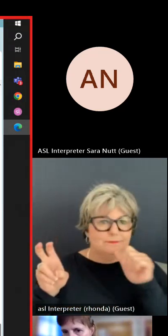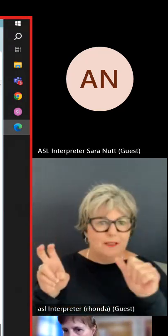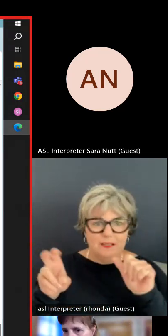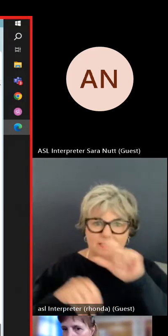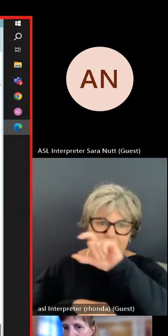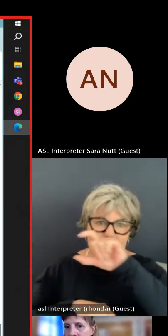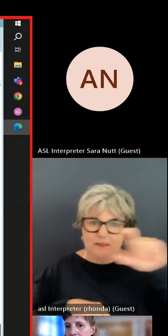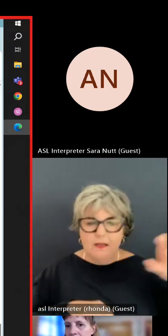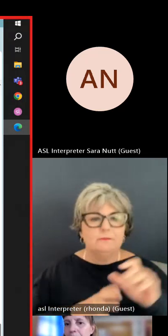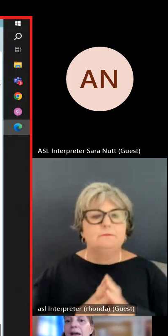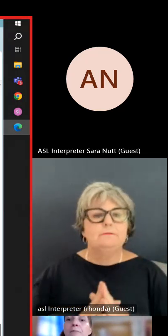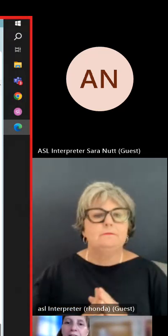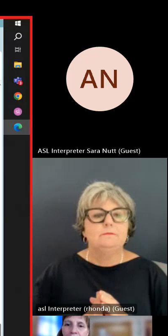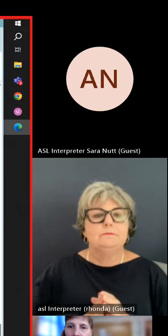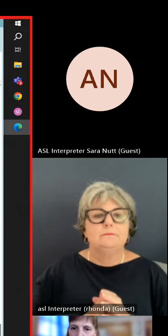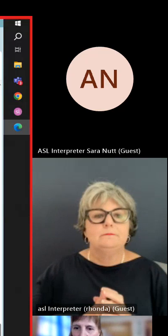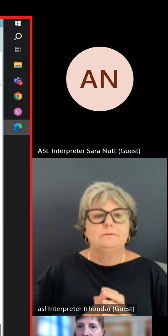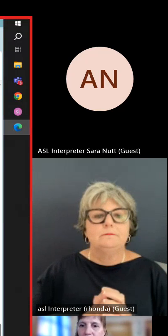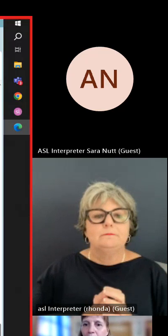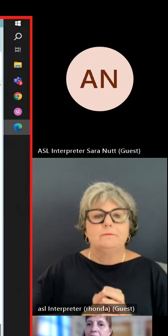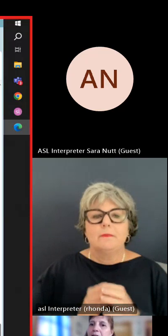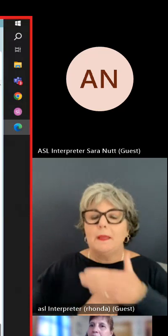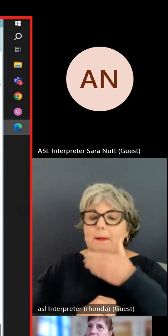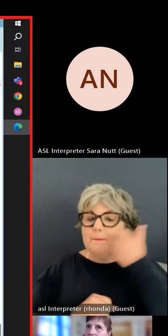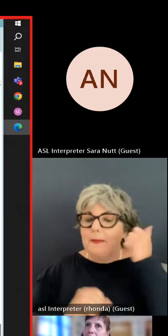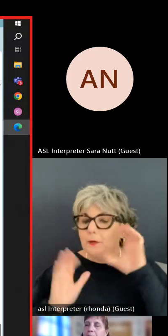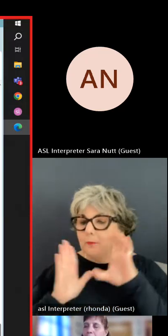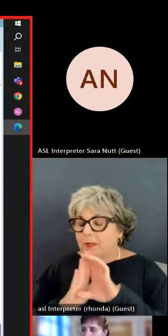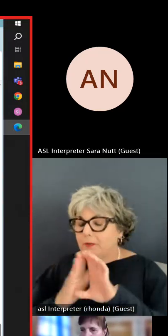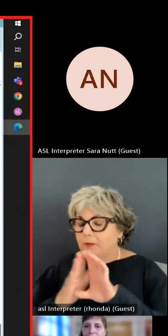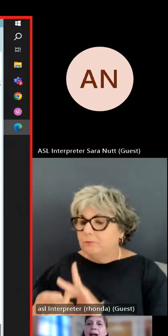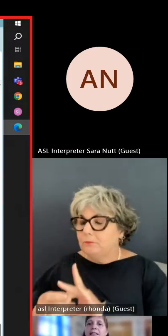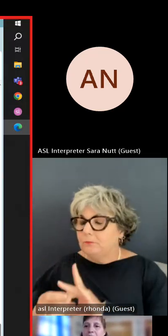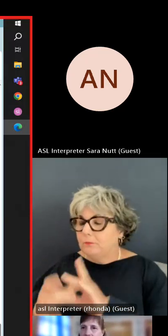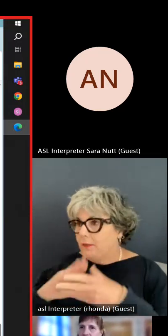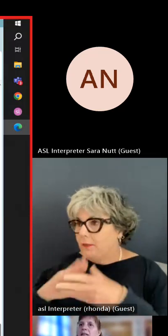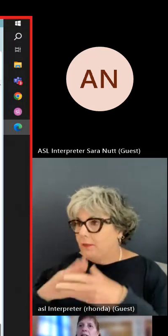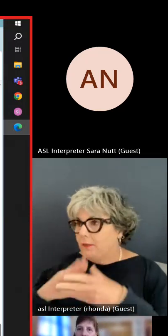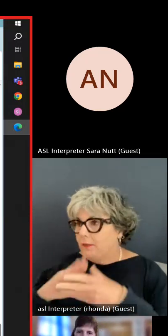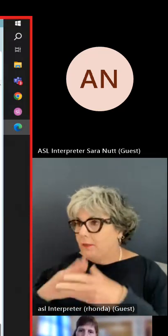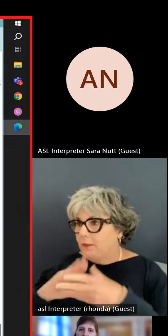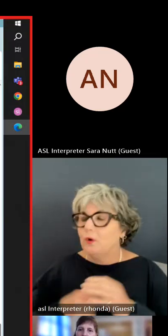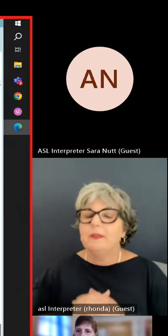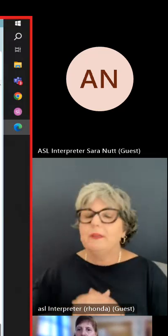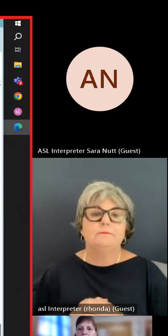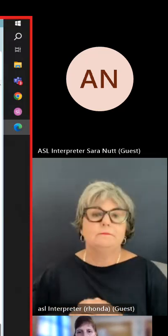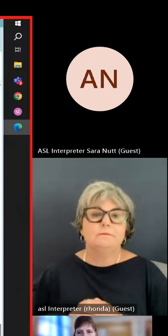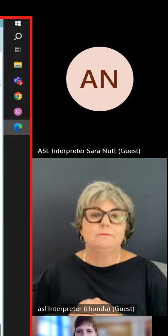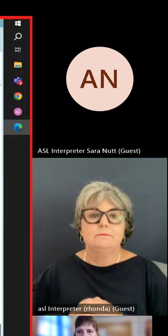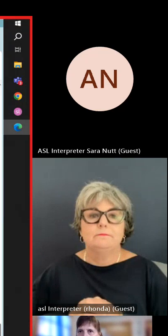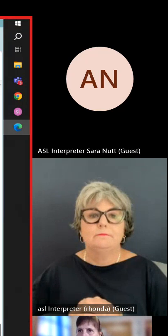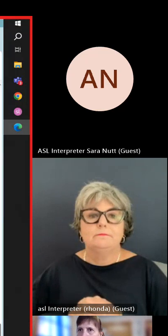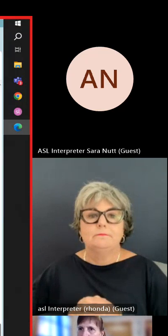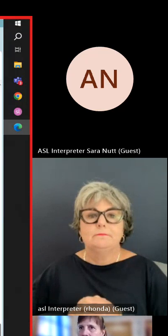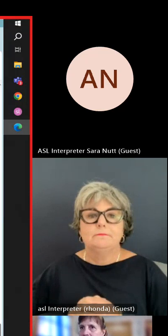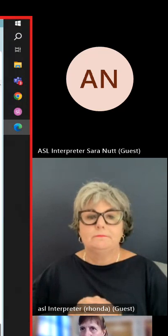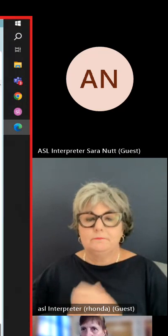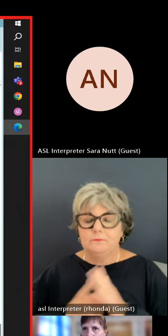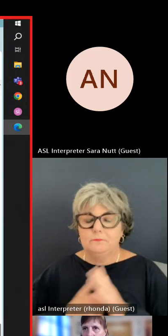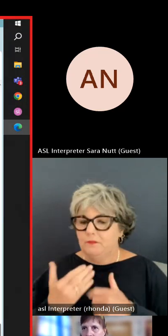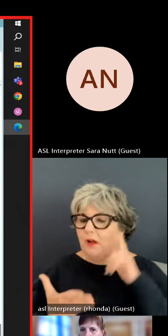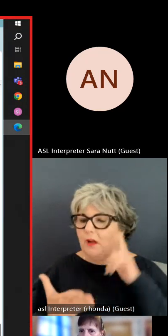top, right? Better picture that would tell the story. The clip art is distracting. Yep, you all picked up